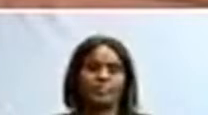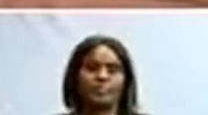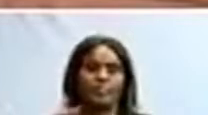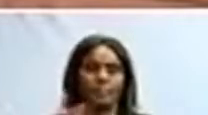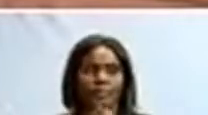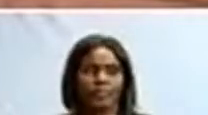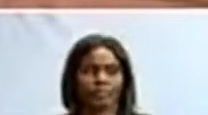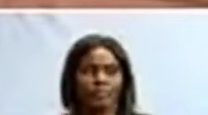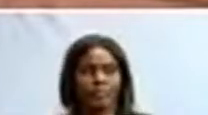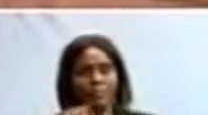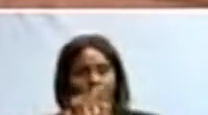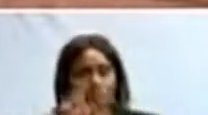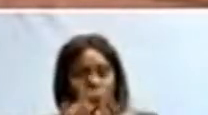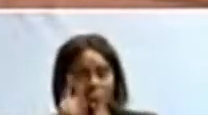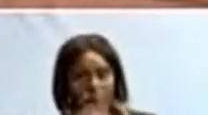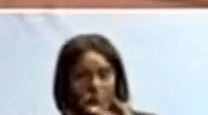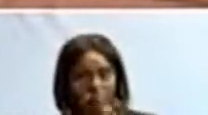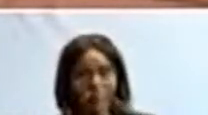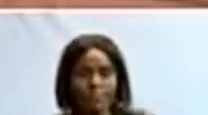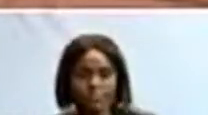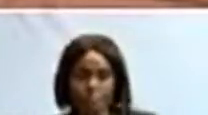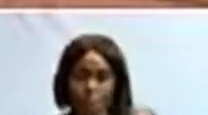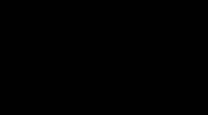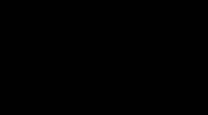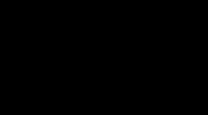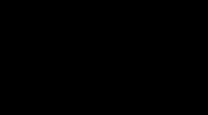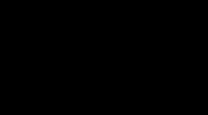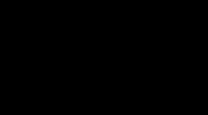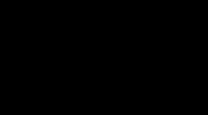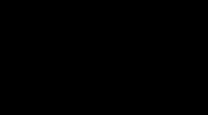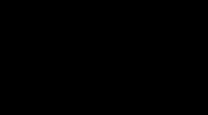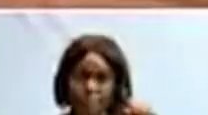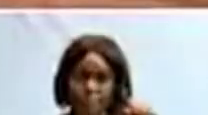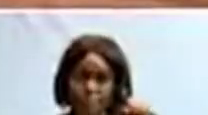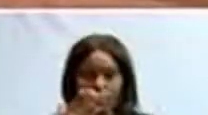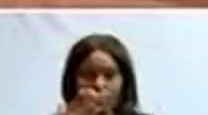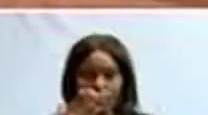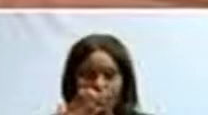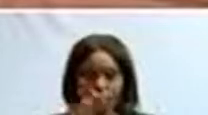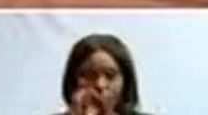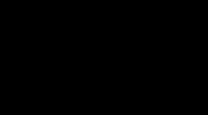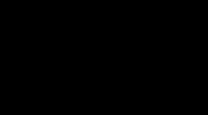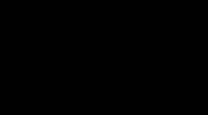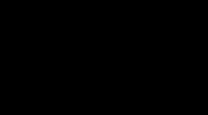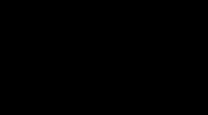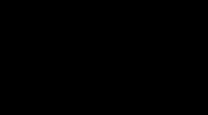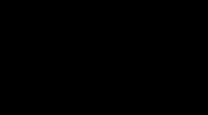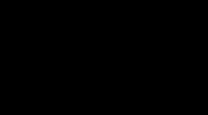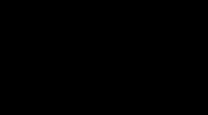now my question is this part of the